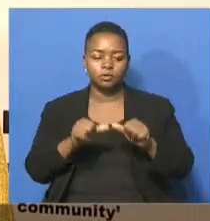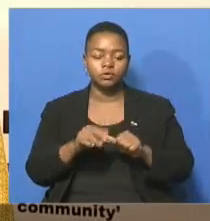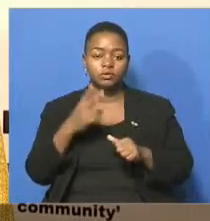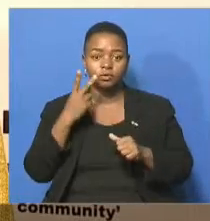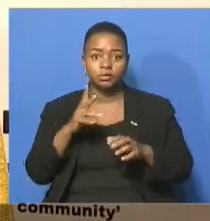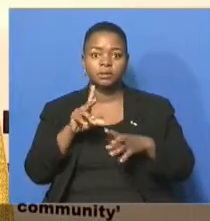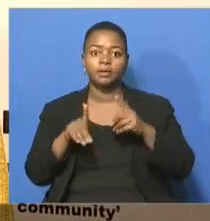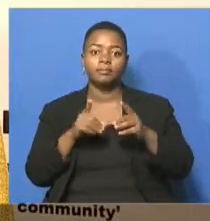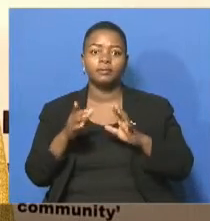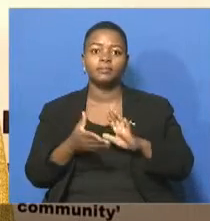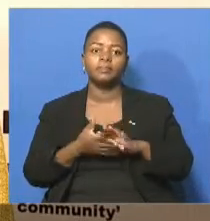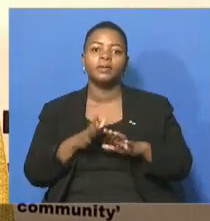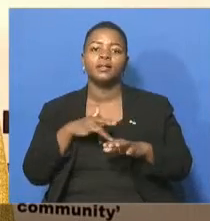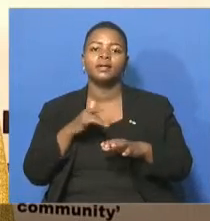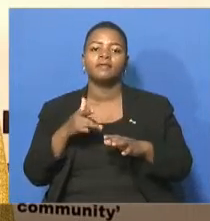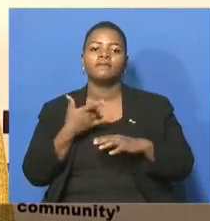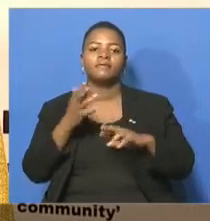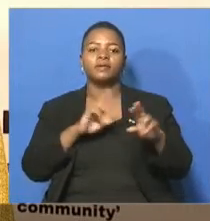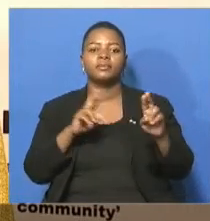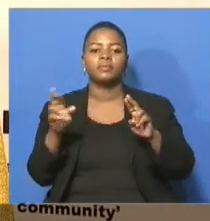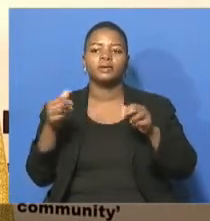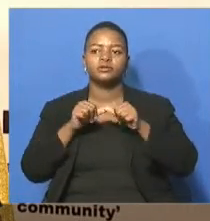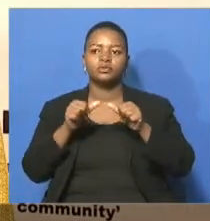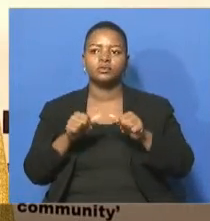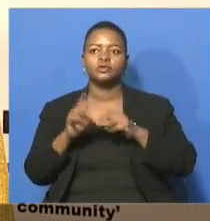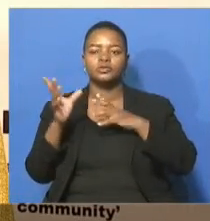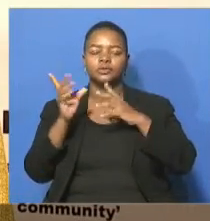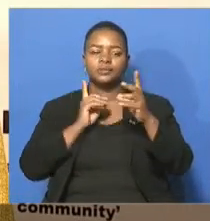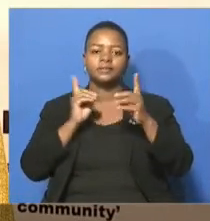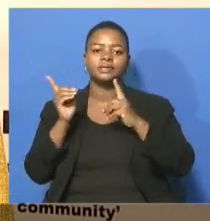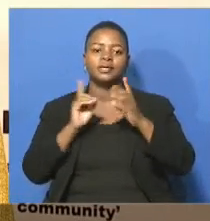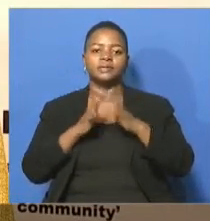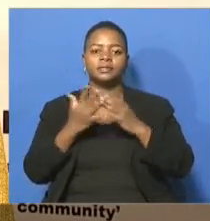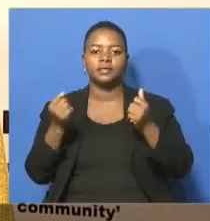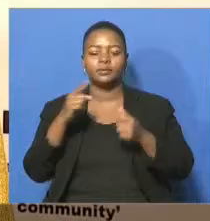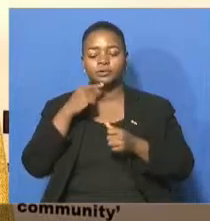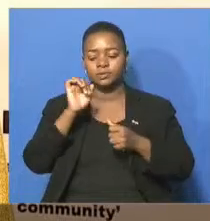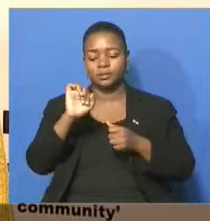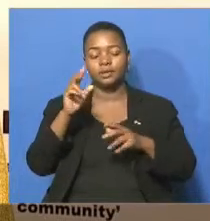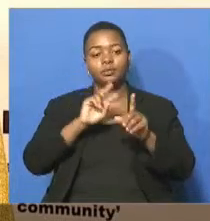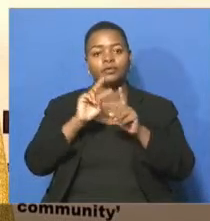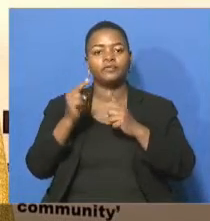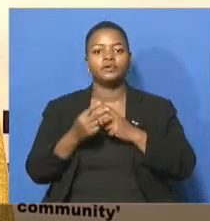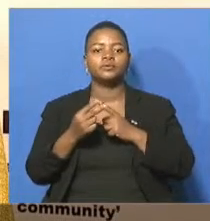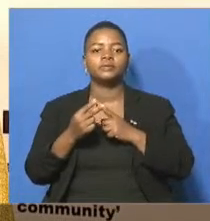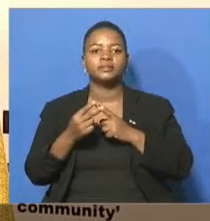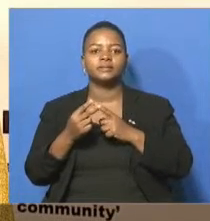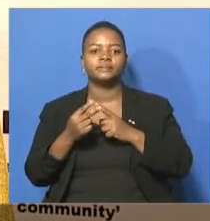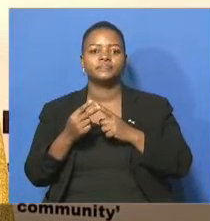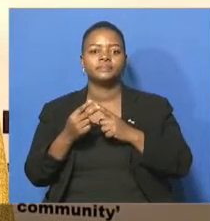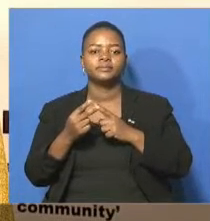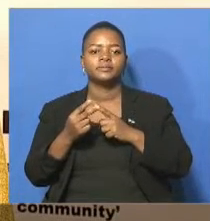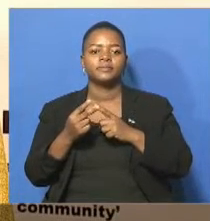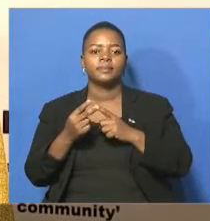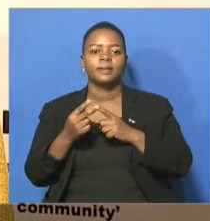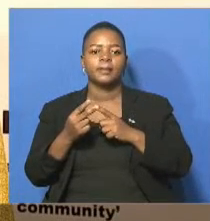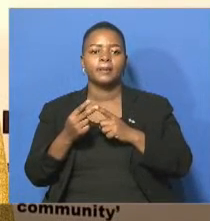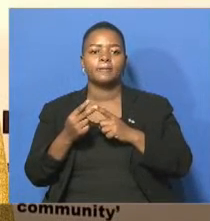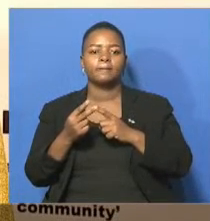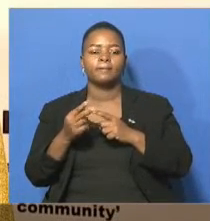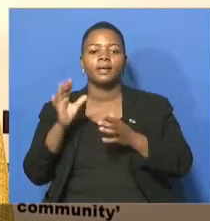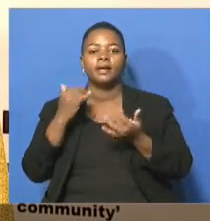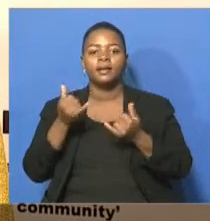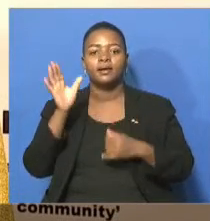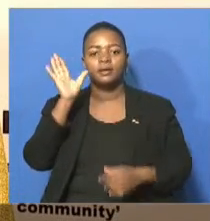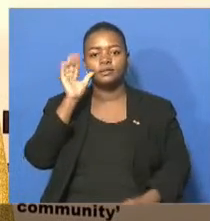people are ignited. But the panel discussion is and then we're also looking towards